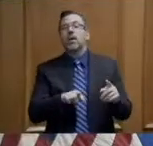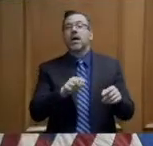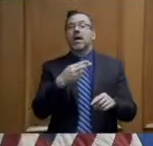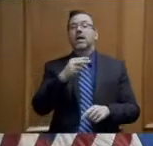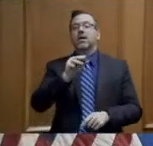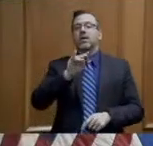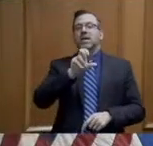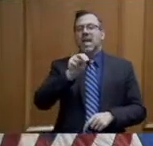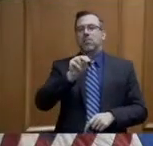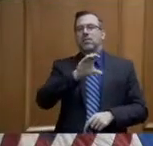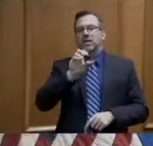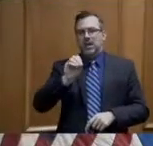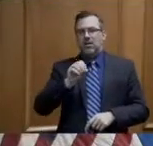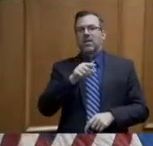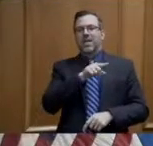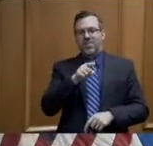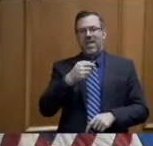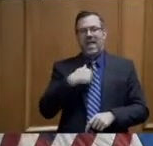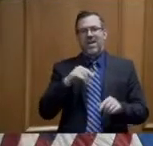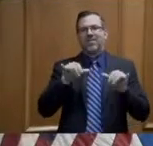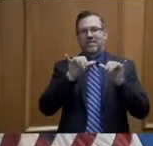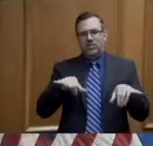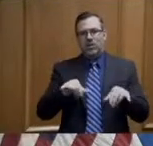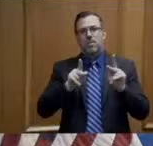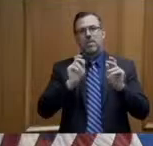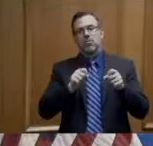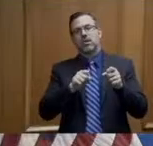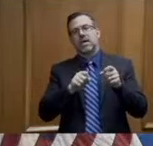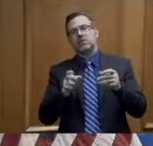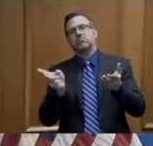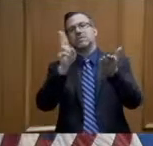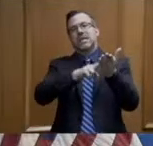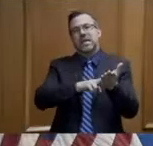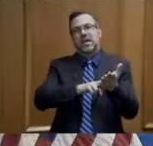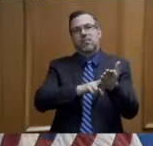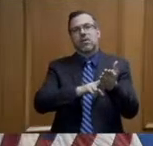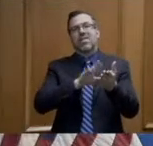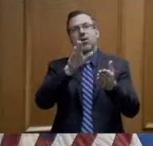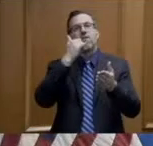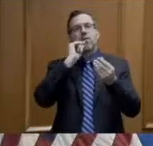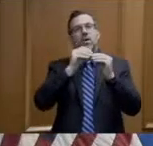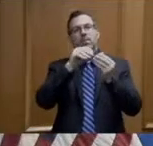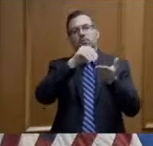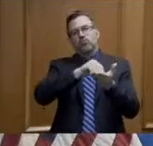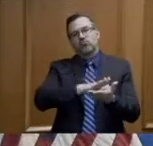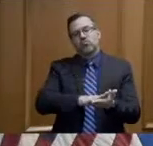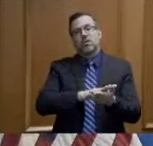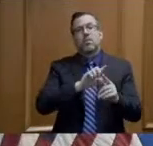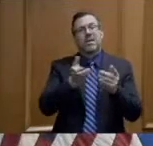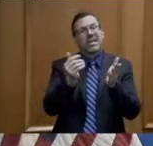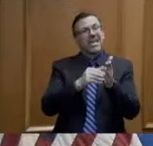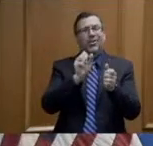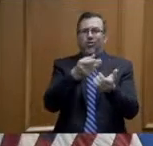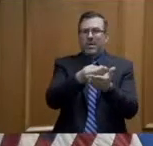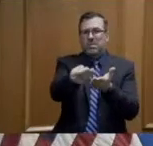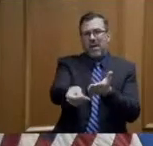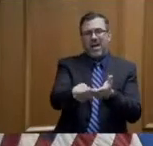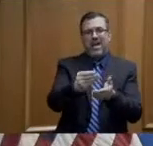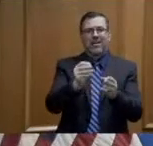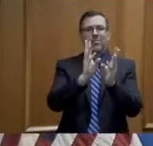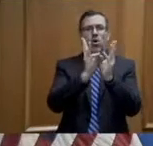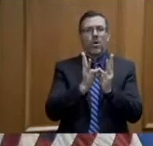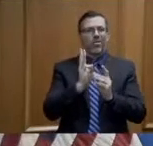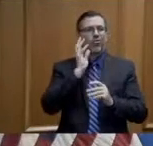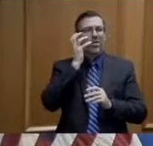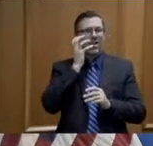a system where they can register their telephone number and get telephonic alerts. But again, a $40 weather radio from any number